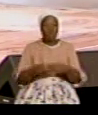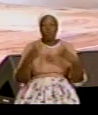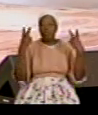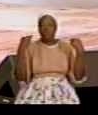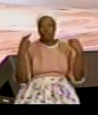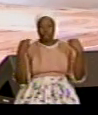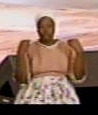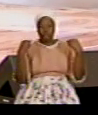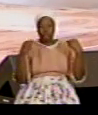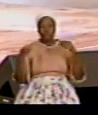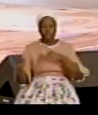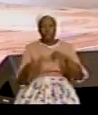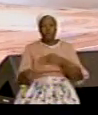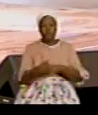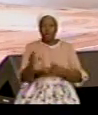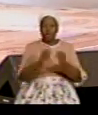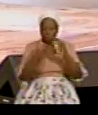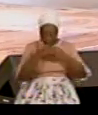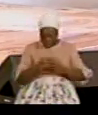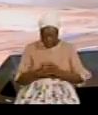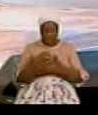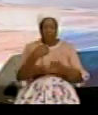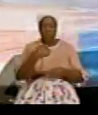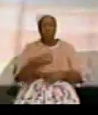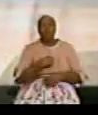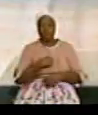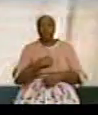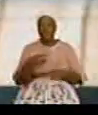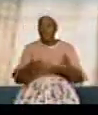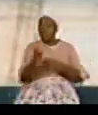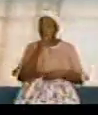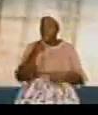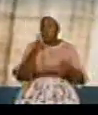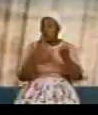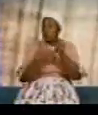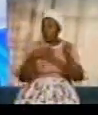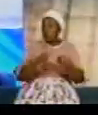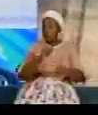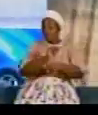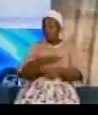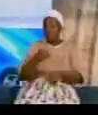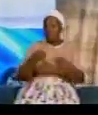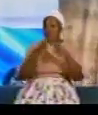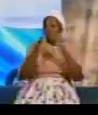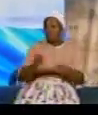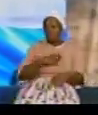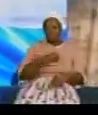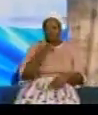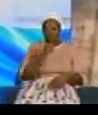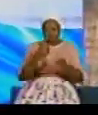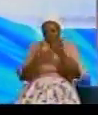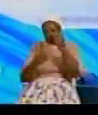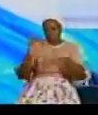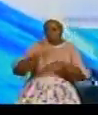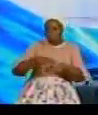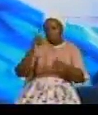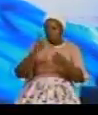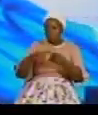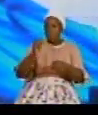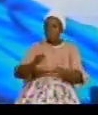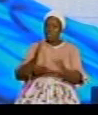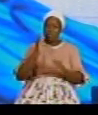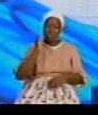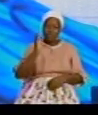vain do they worship me. Those who hold the tradition of the elders and they are not holding on to the